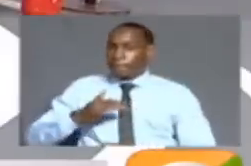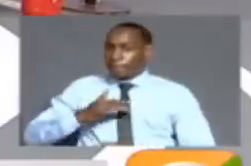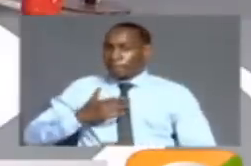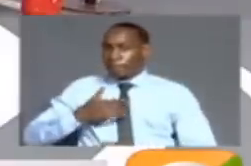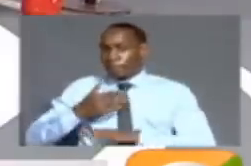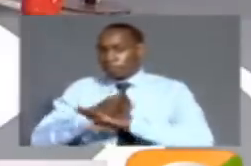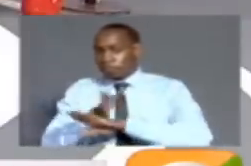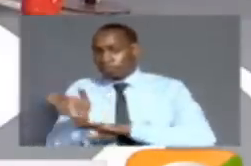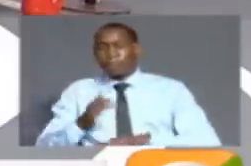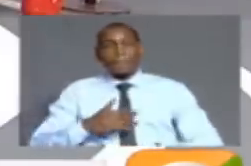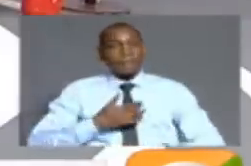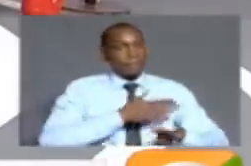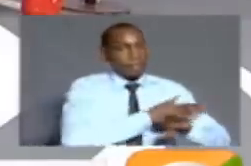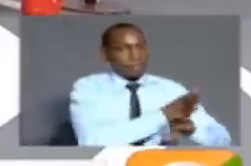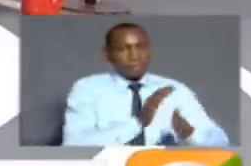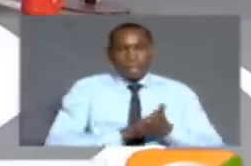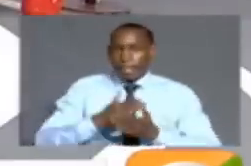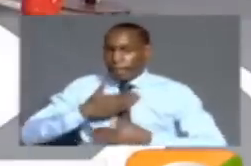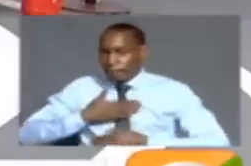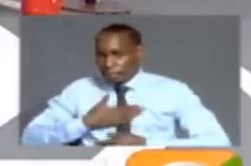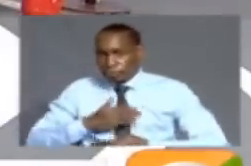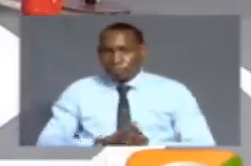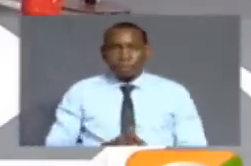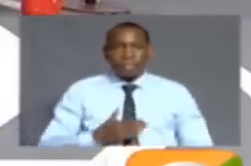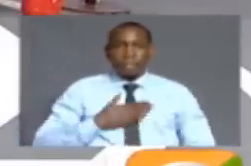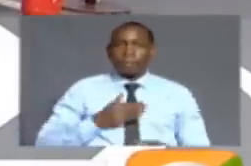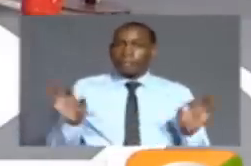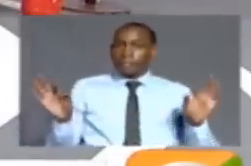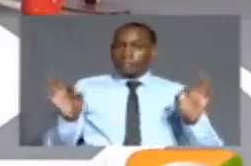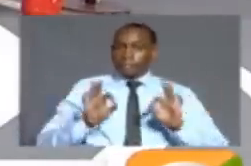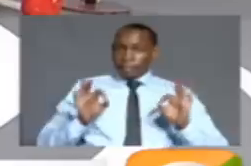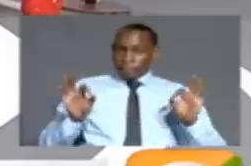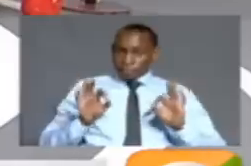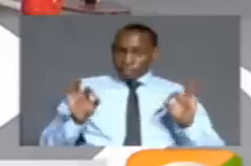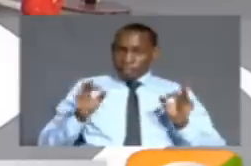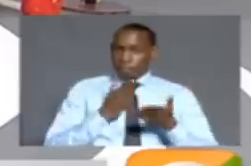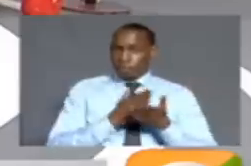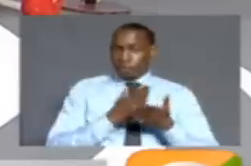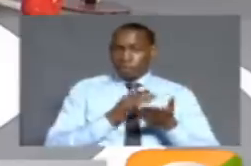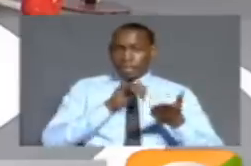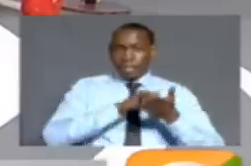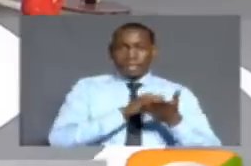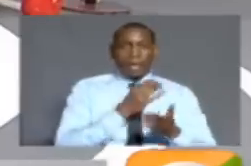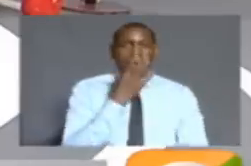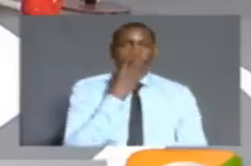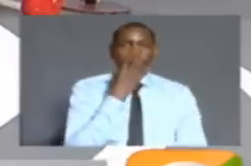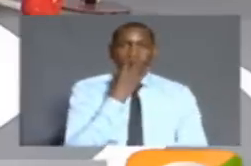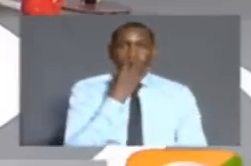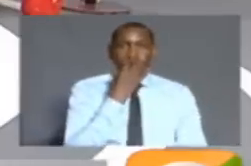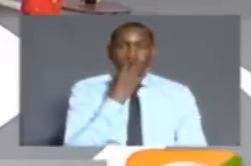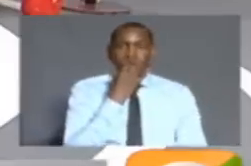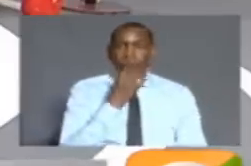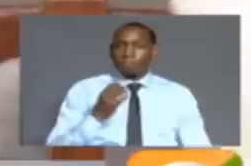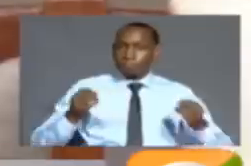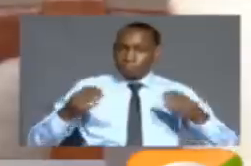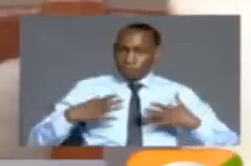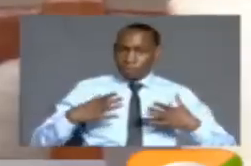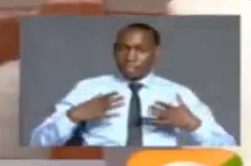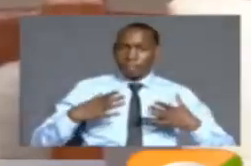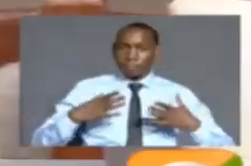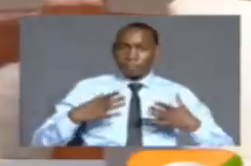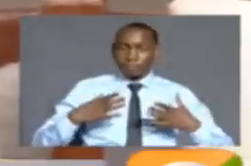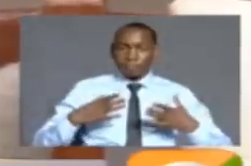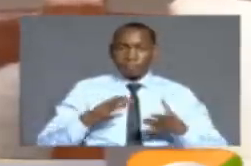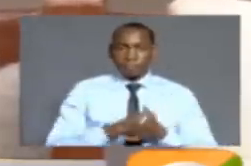I feel shortchanged. Mashima? Completely. I'm actually surprised. Let's begin there. that ODM is disgruntled. I think if anybody...